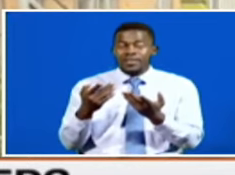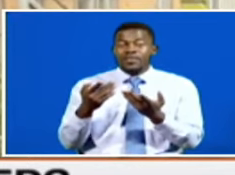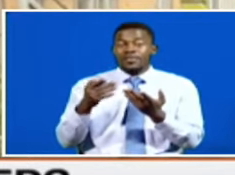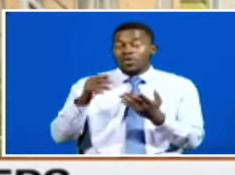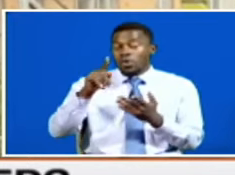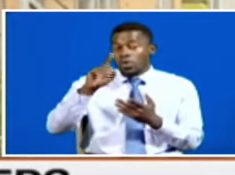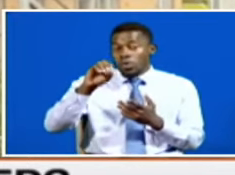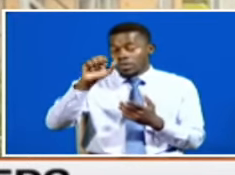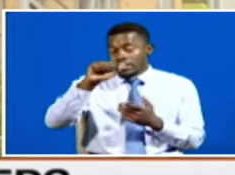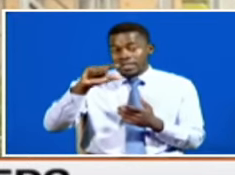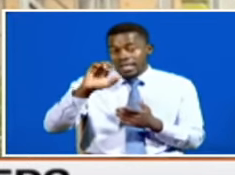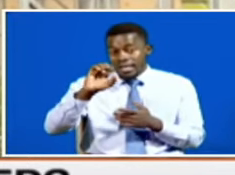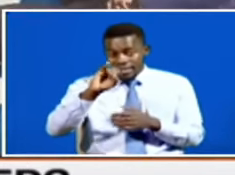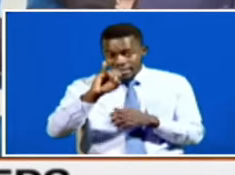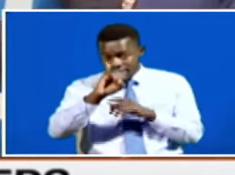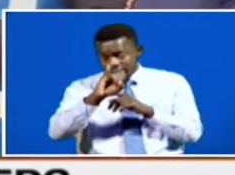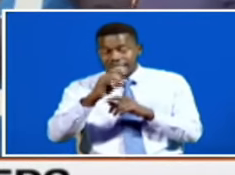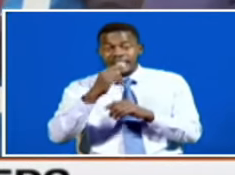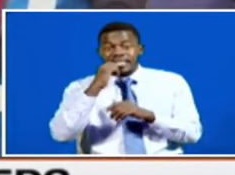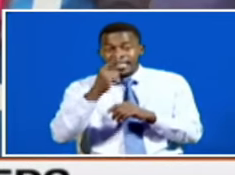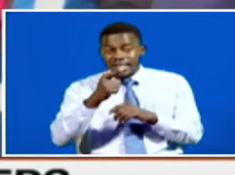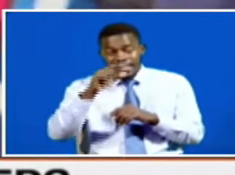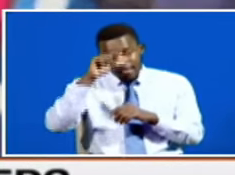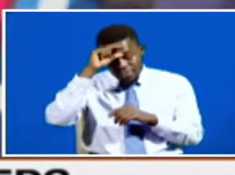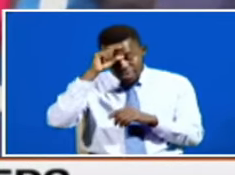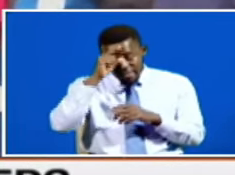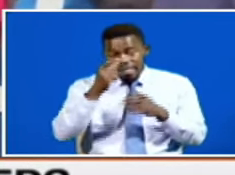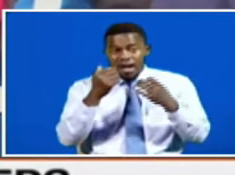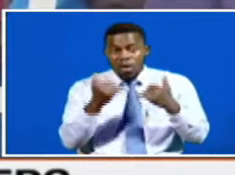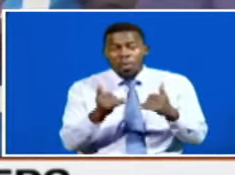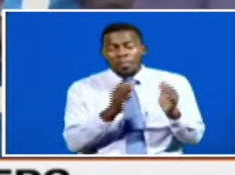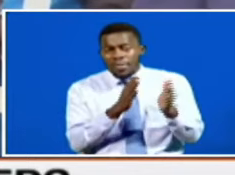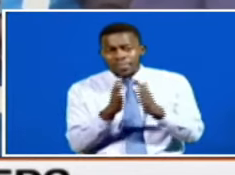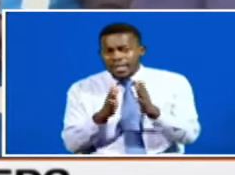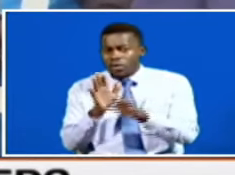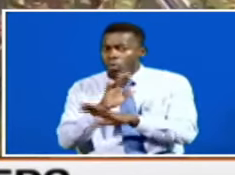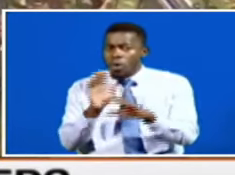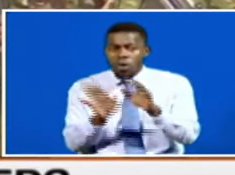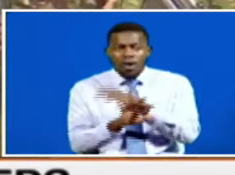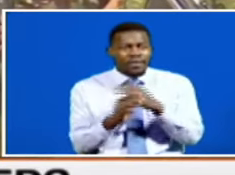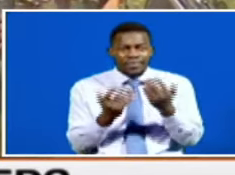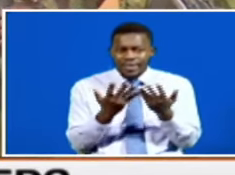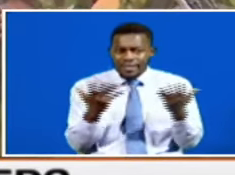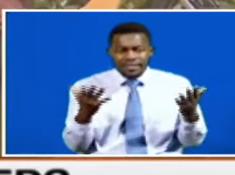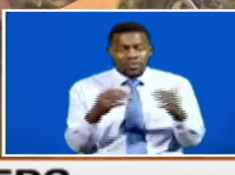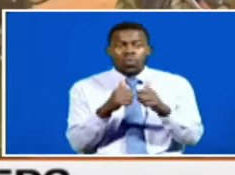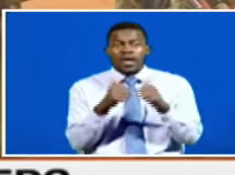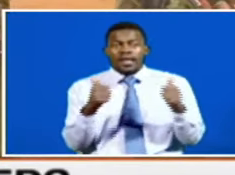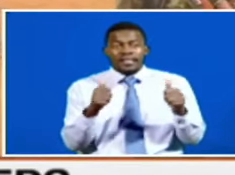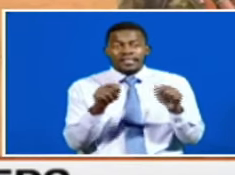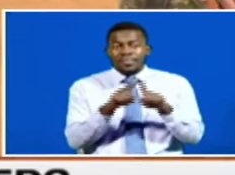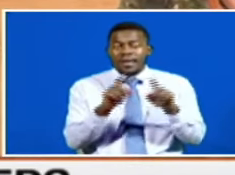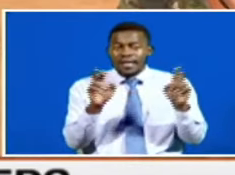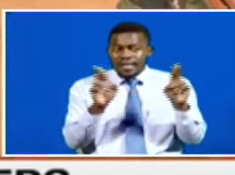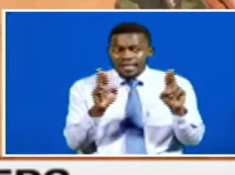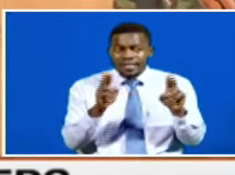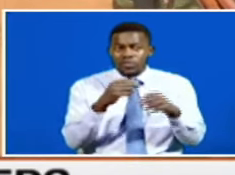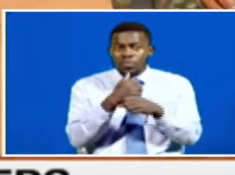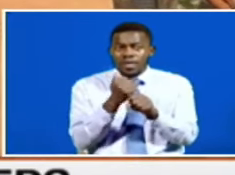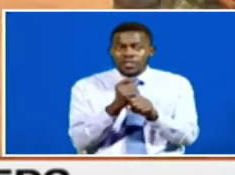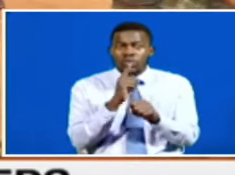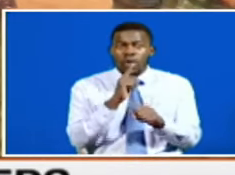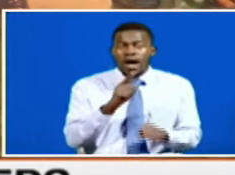say that the government is on top of the funeral preparations for the slain athlete and will ensure that